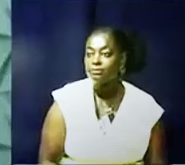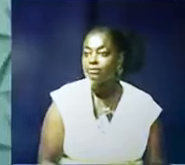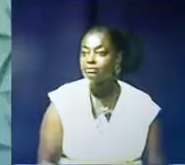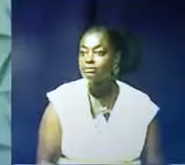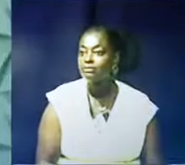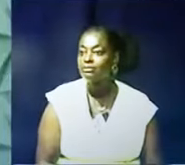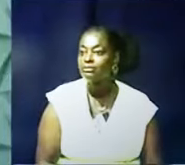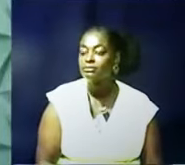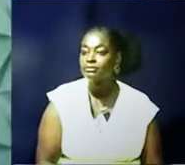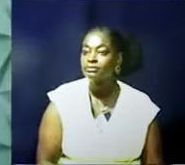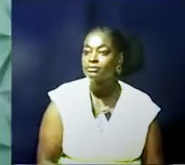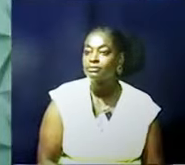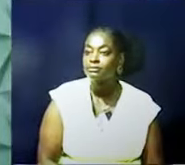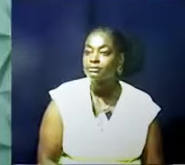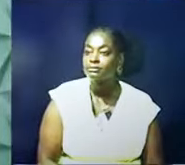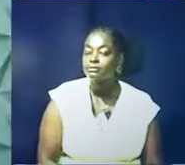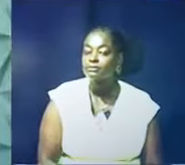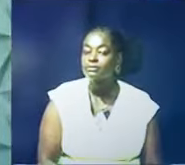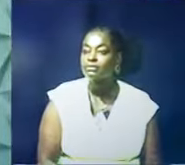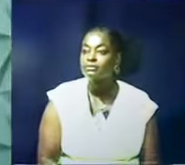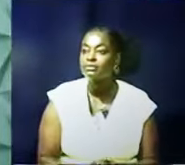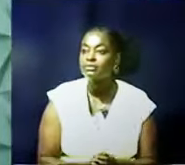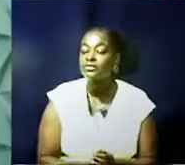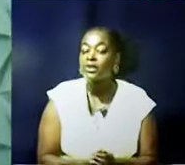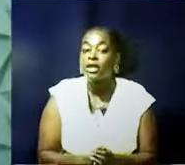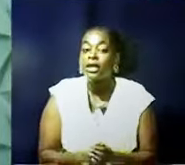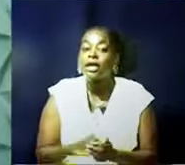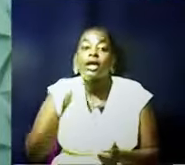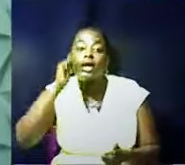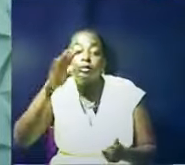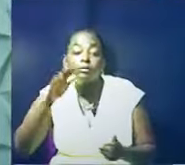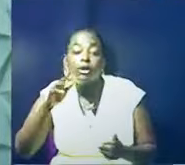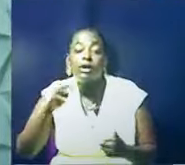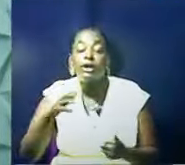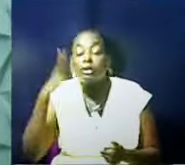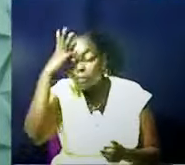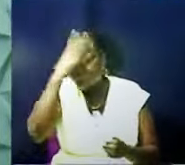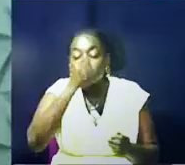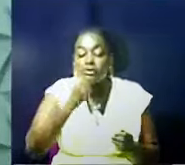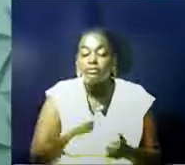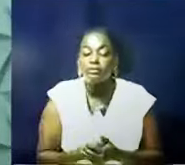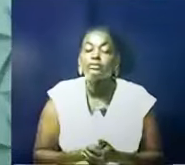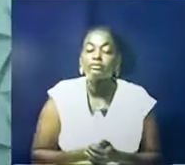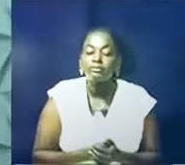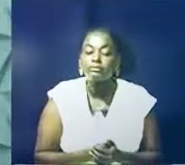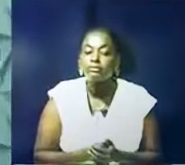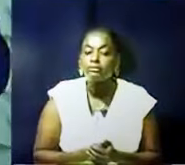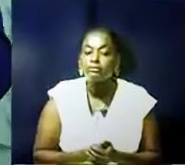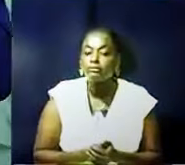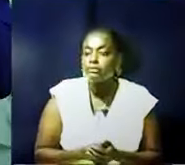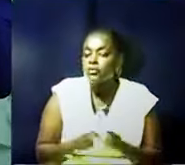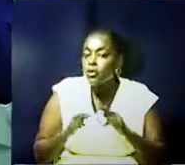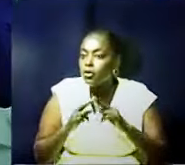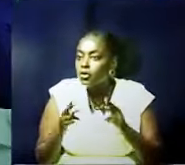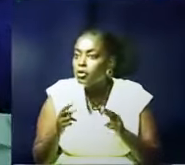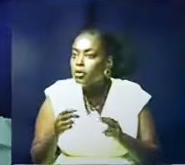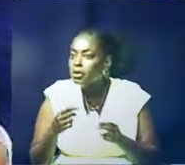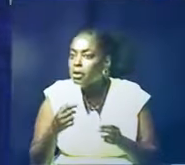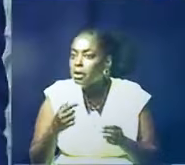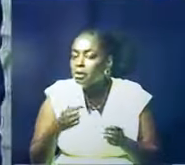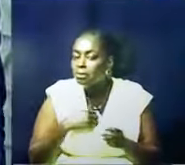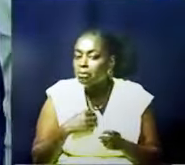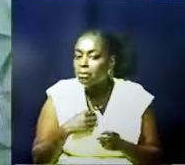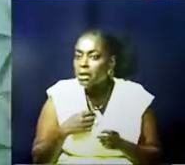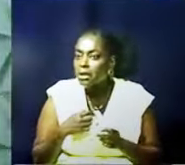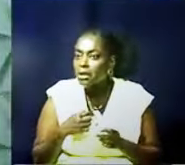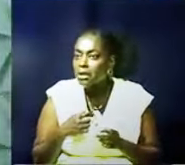know if you say, I can't say your prayer, and most empire. So I decided to help him so he can get a woman